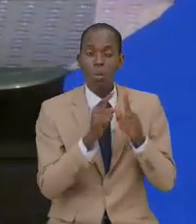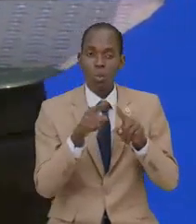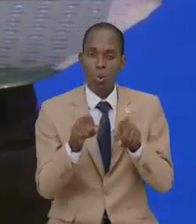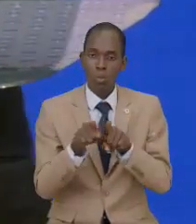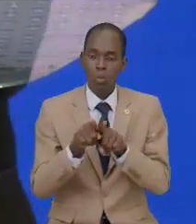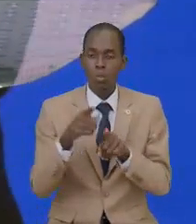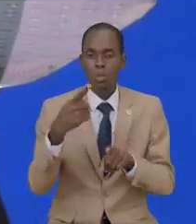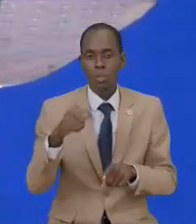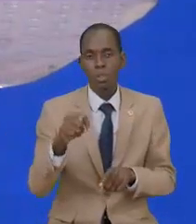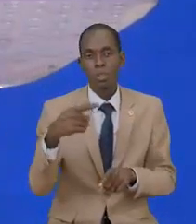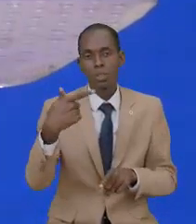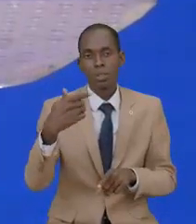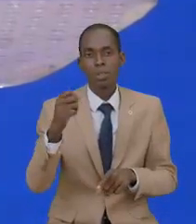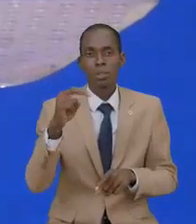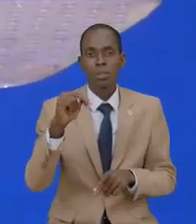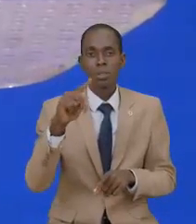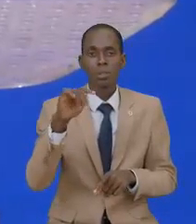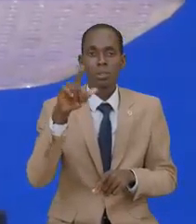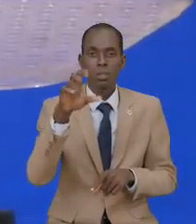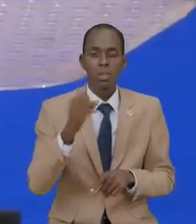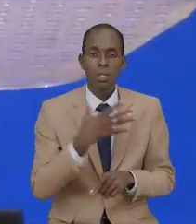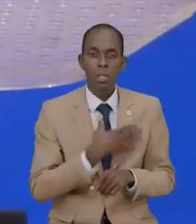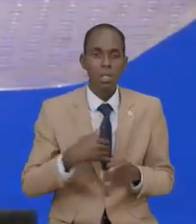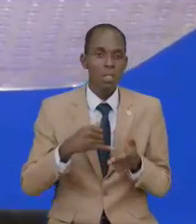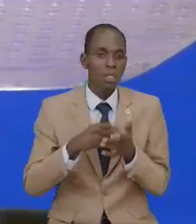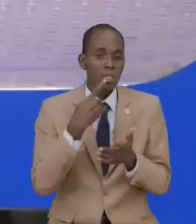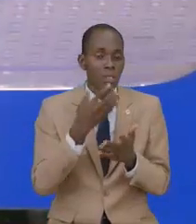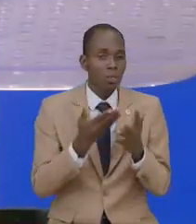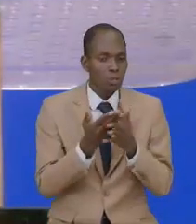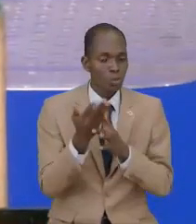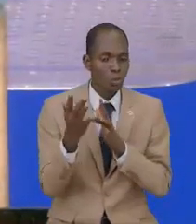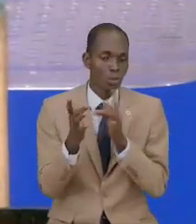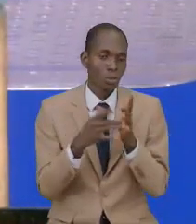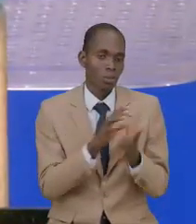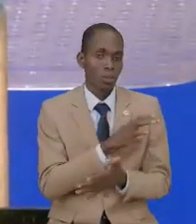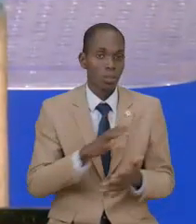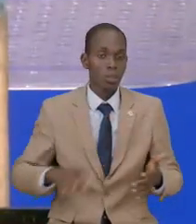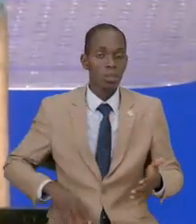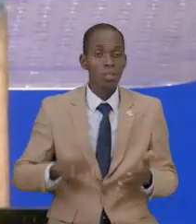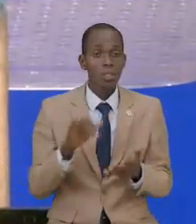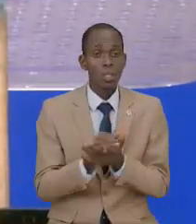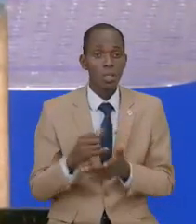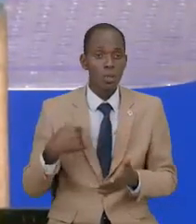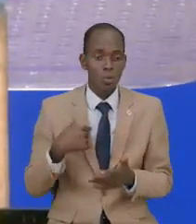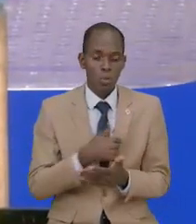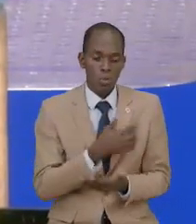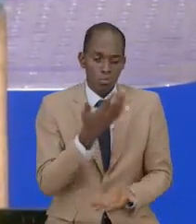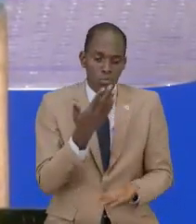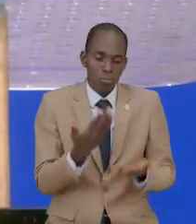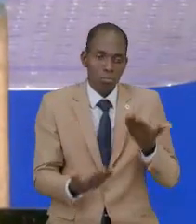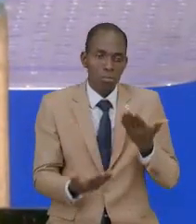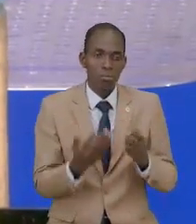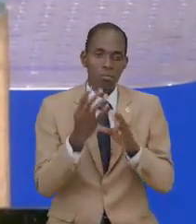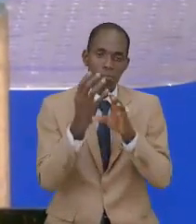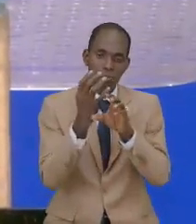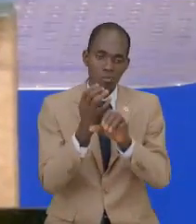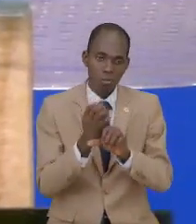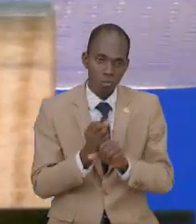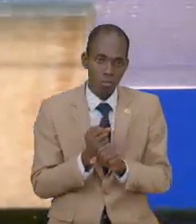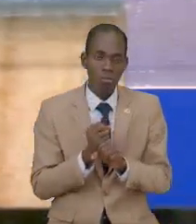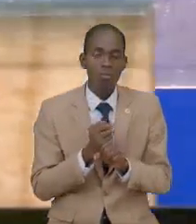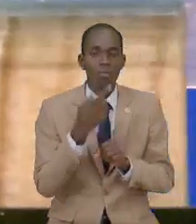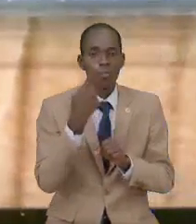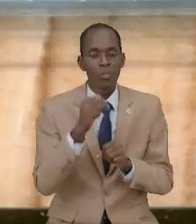Gentiles. And then it says, through Jesus Christ, that we might receive